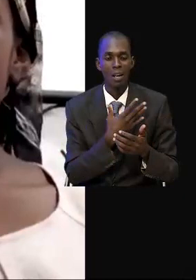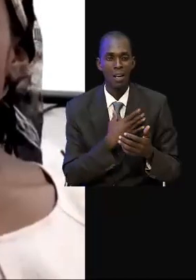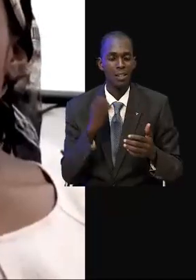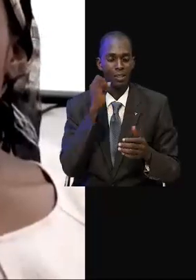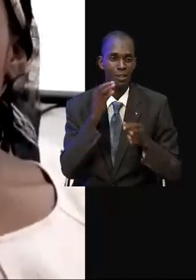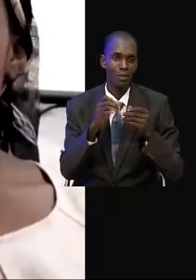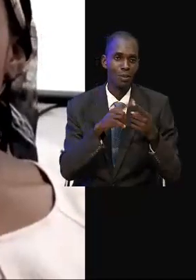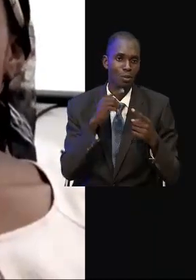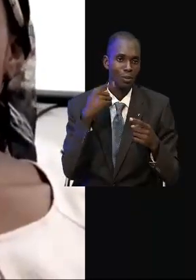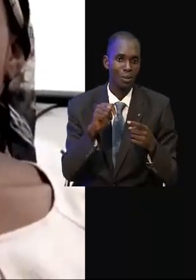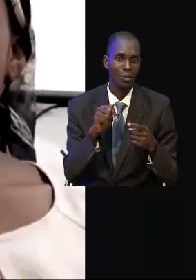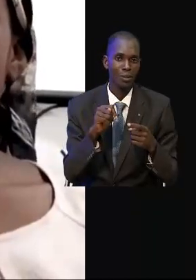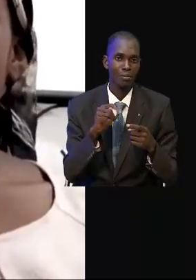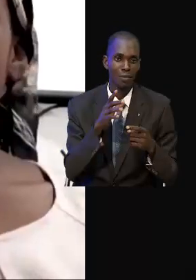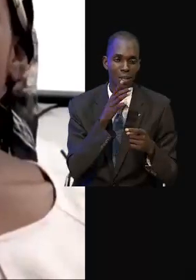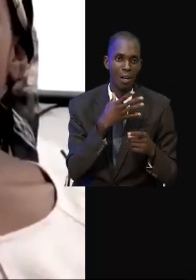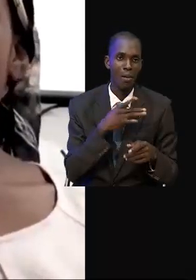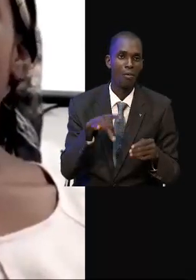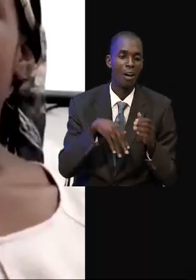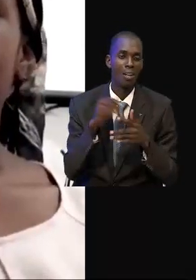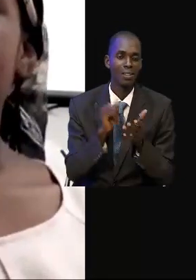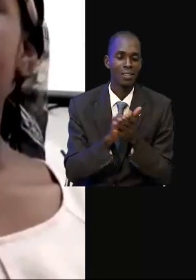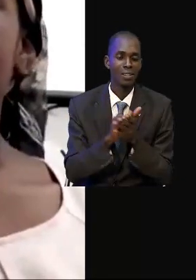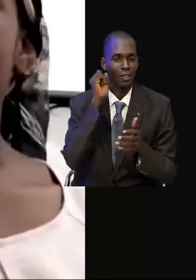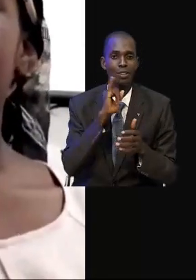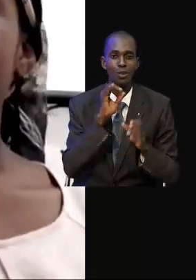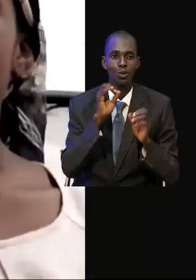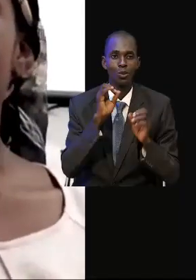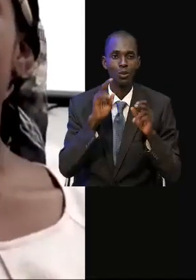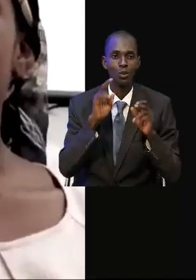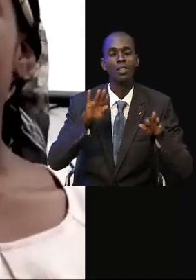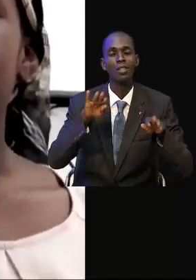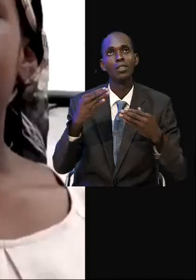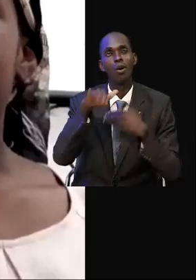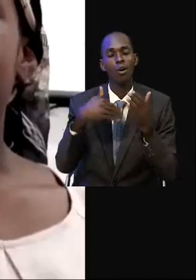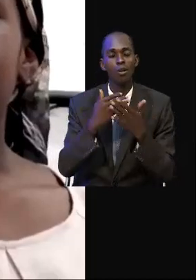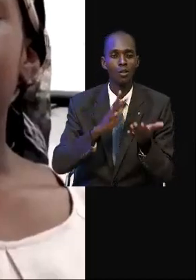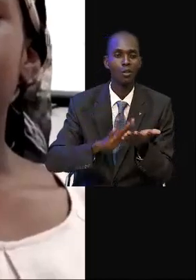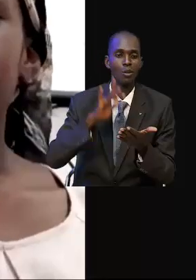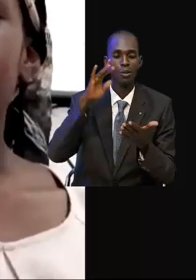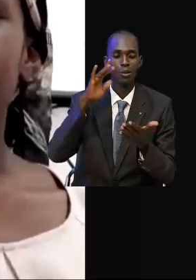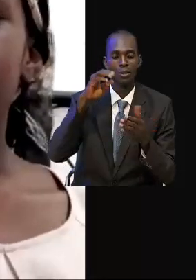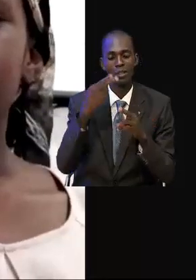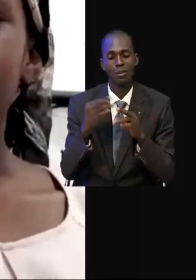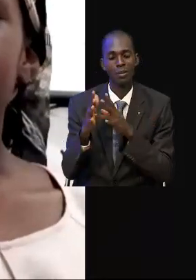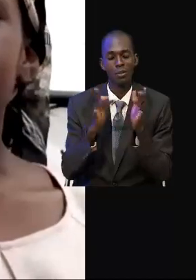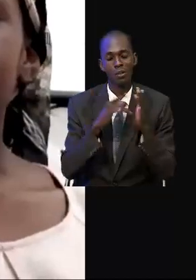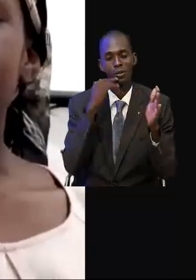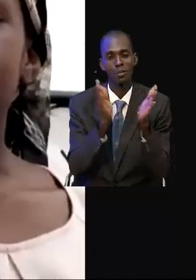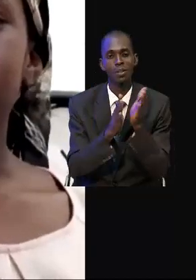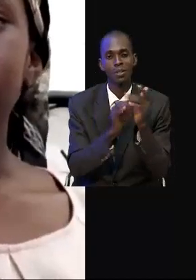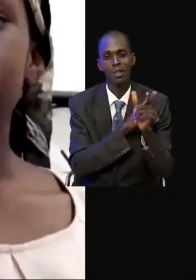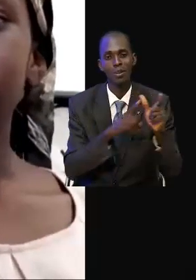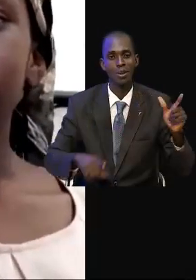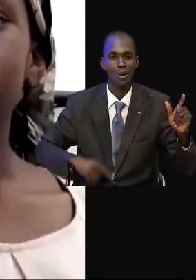And she came to meet me, and I told her, you have been healed, and you need to share the testimony. We give God all the glory in the name